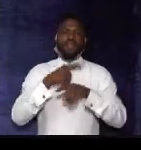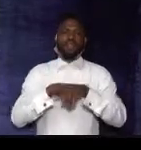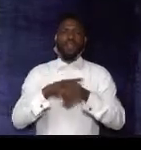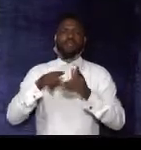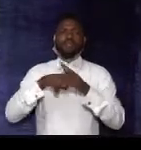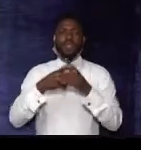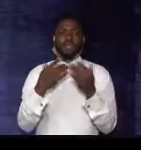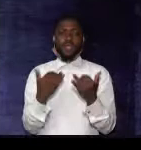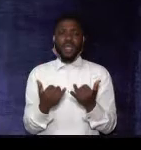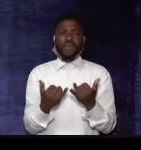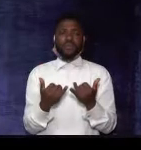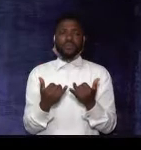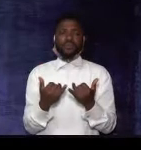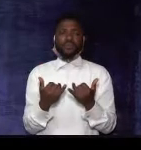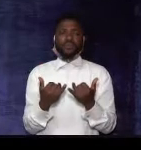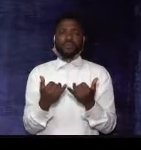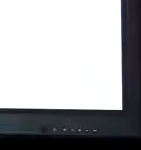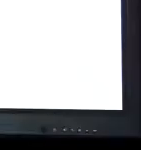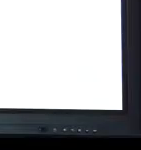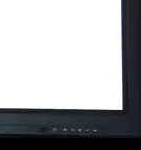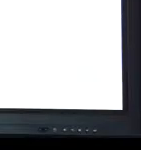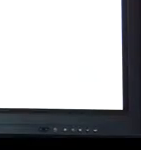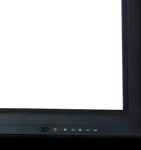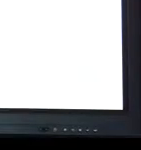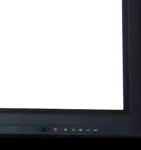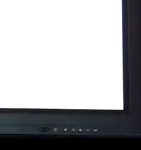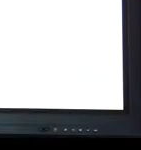accident. Your time starts now.